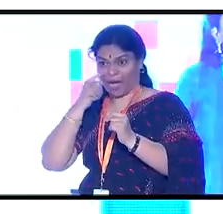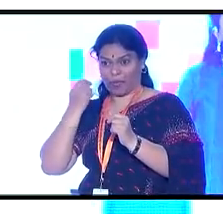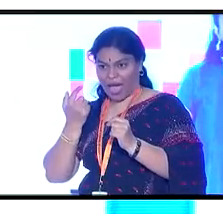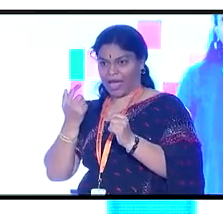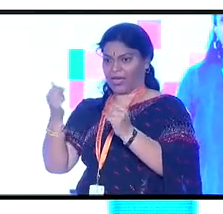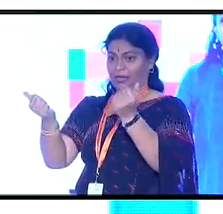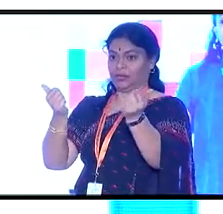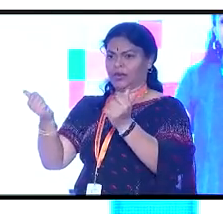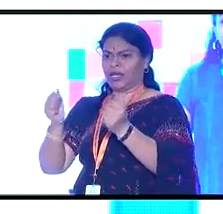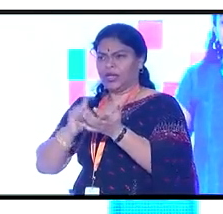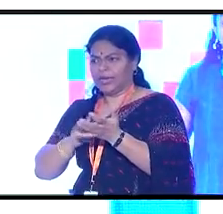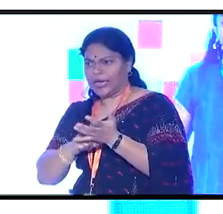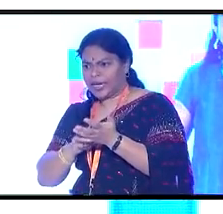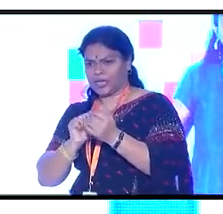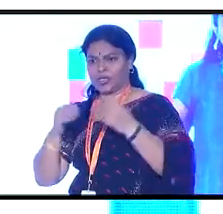blades.